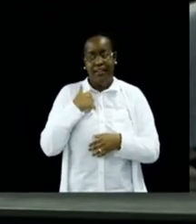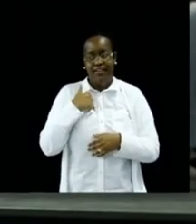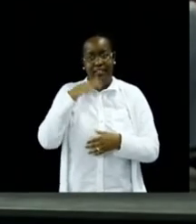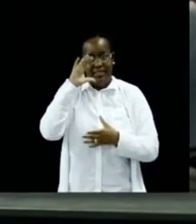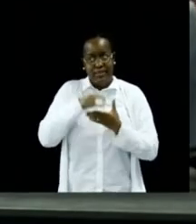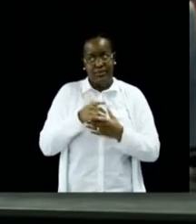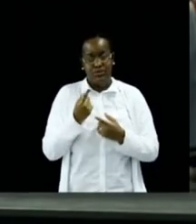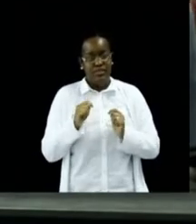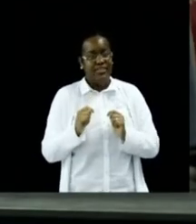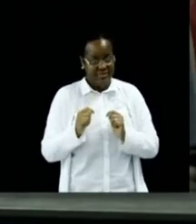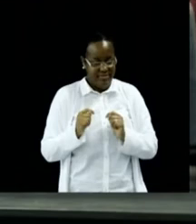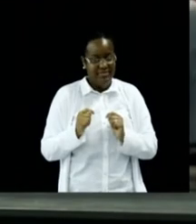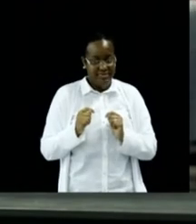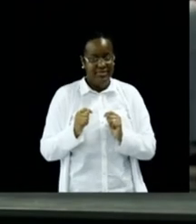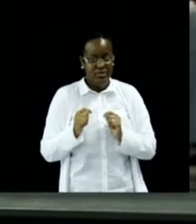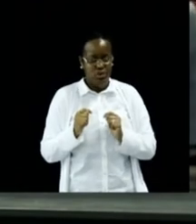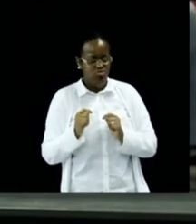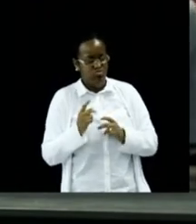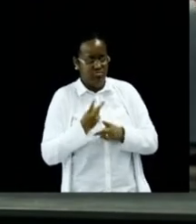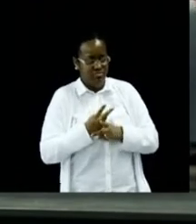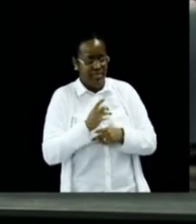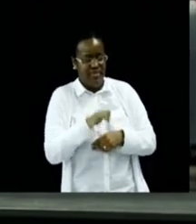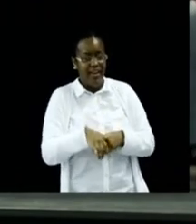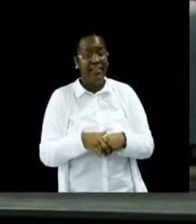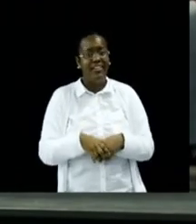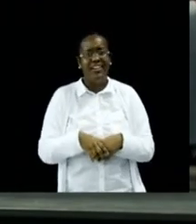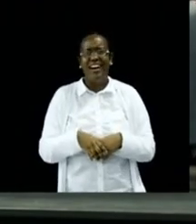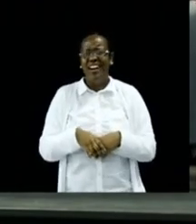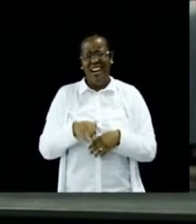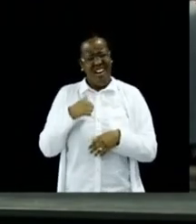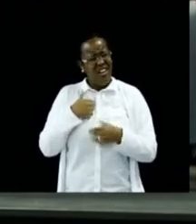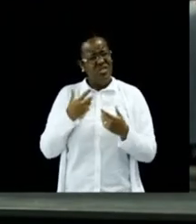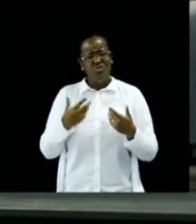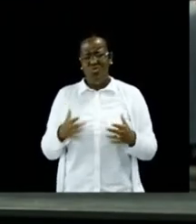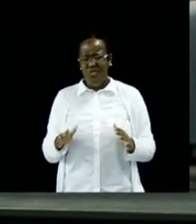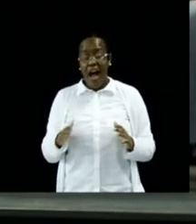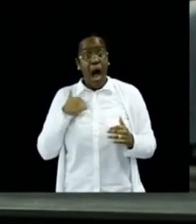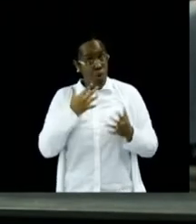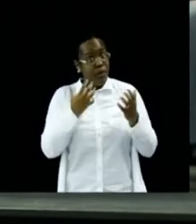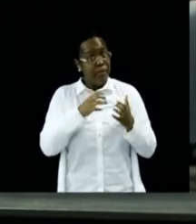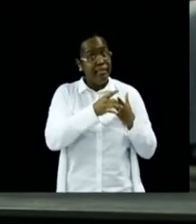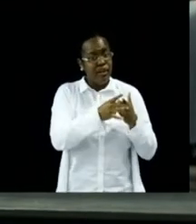want to be a leader, but I don't want to have to sacrifice my family.